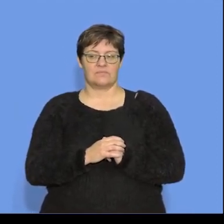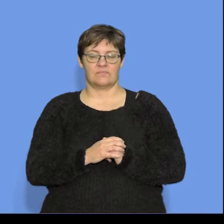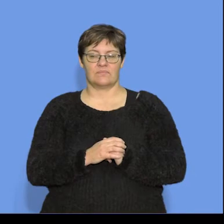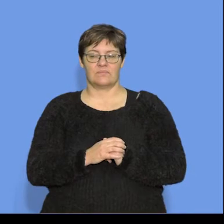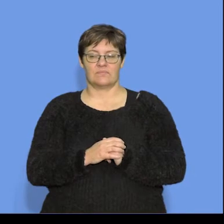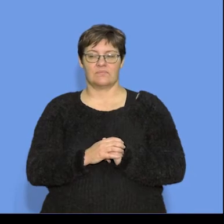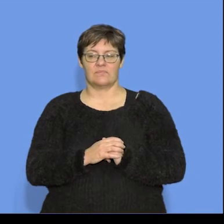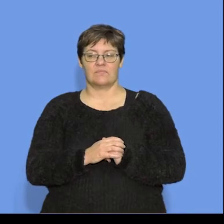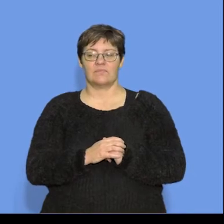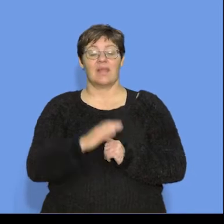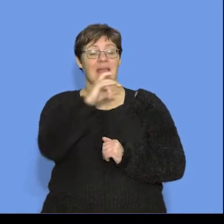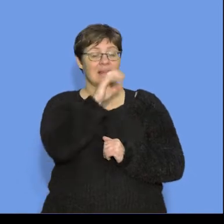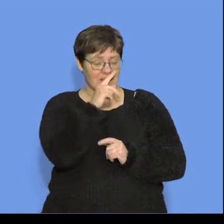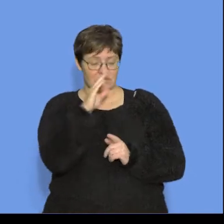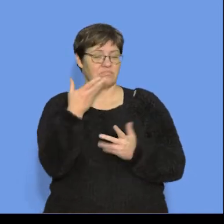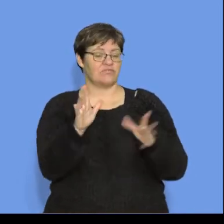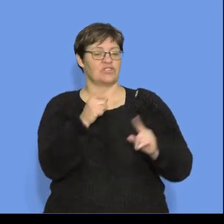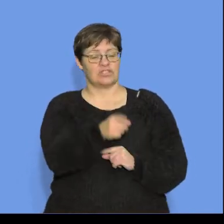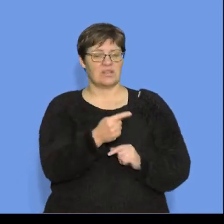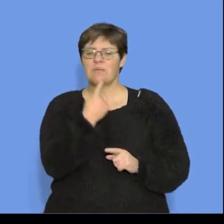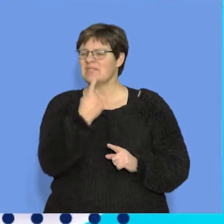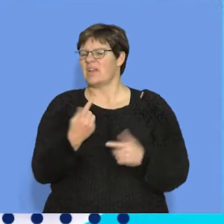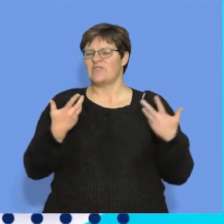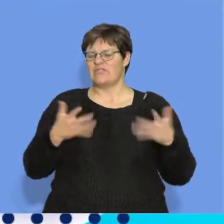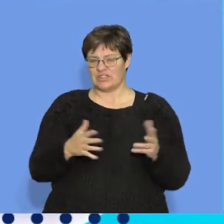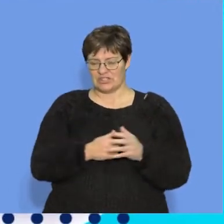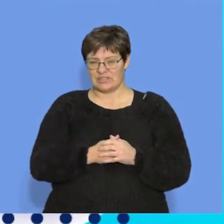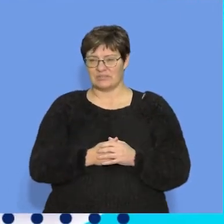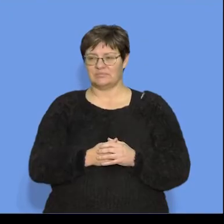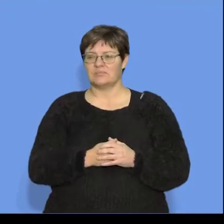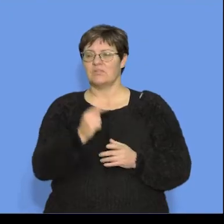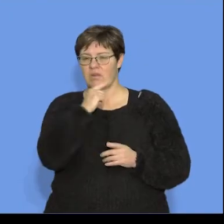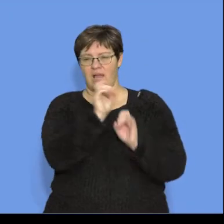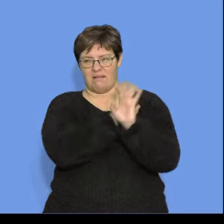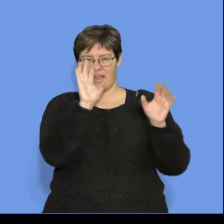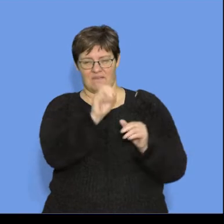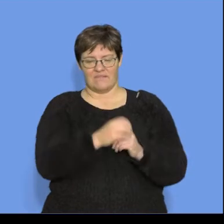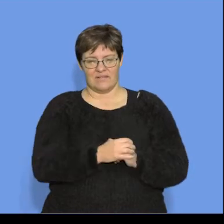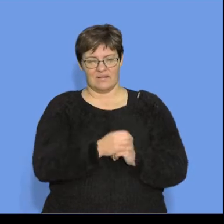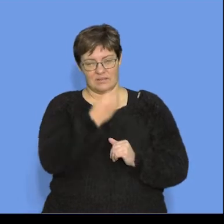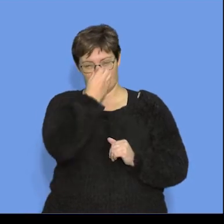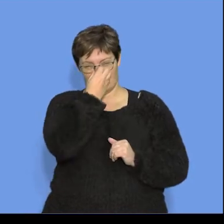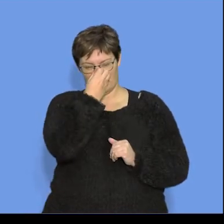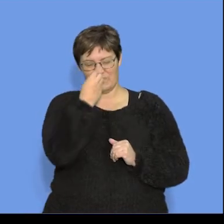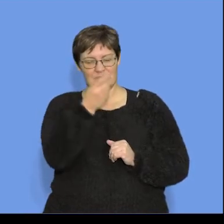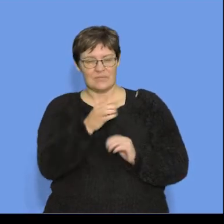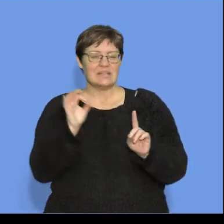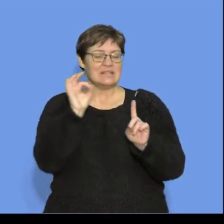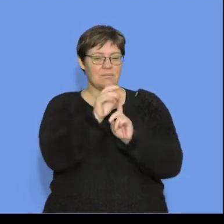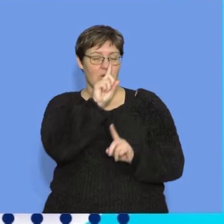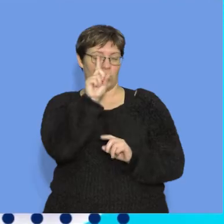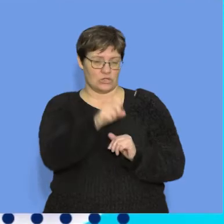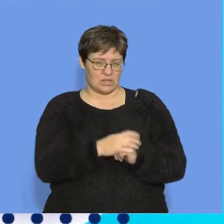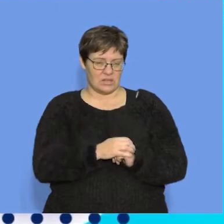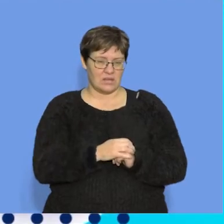And the presence of the catalyst we've dealt with. I've just mentioned that to you, so you've got that very clearly. Now, here's a typical question,